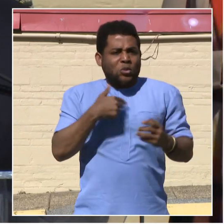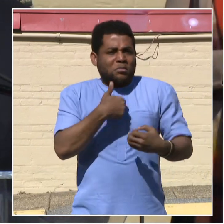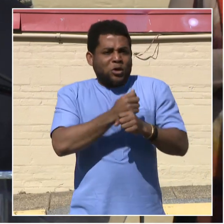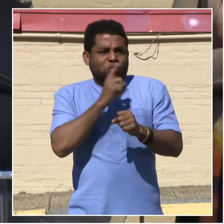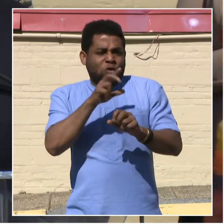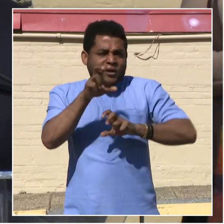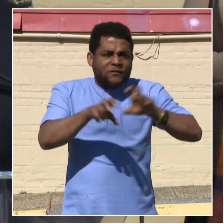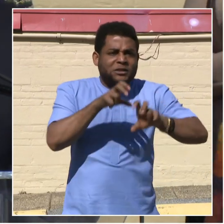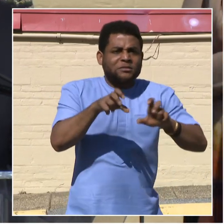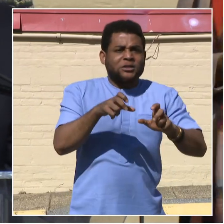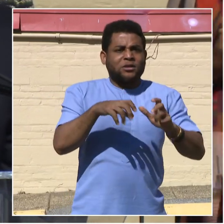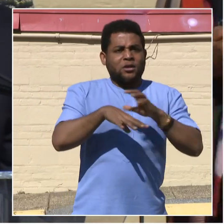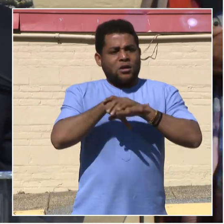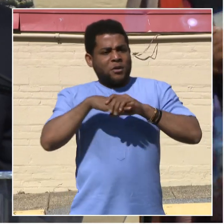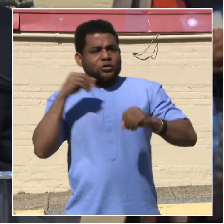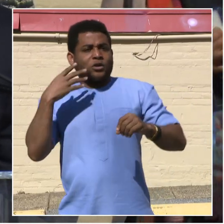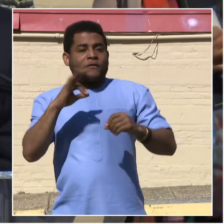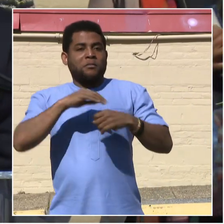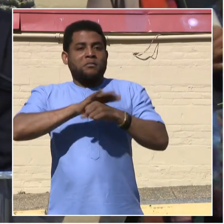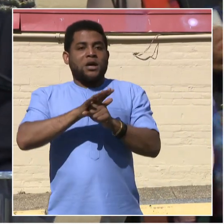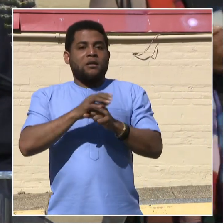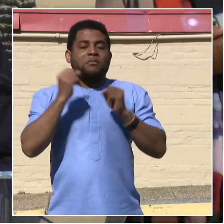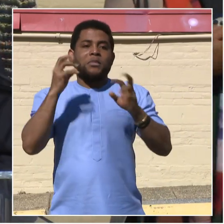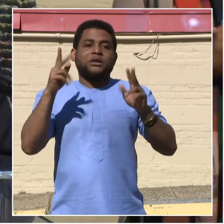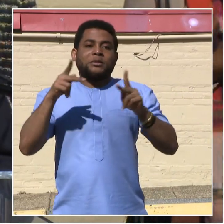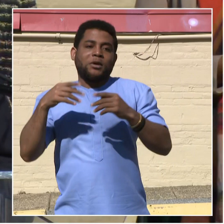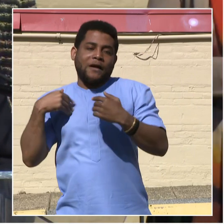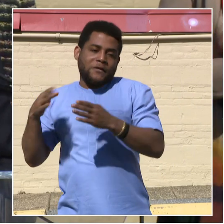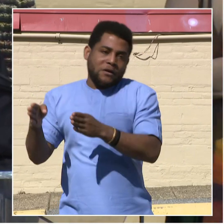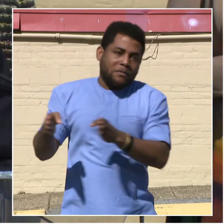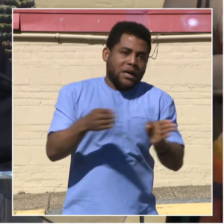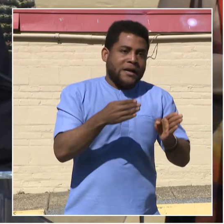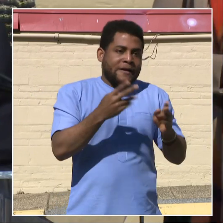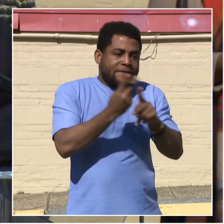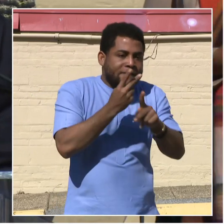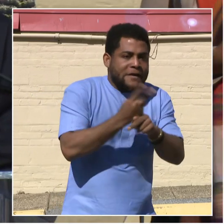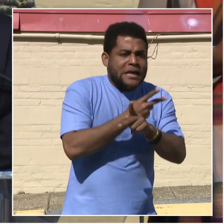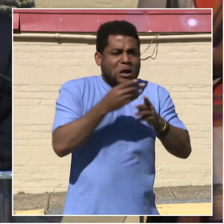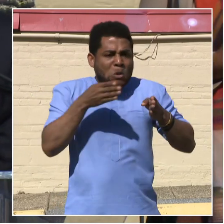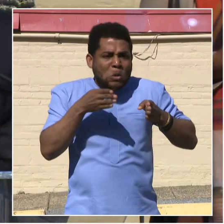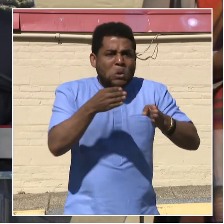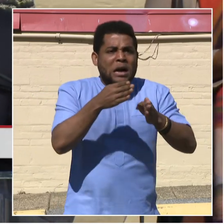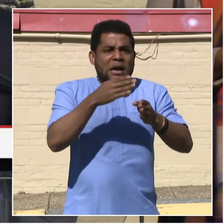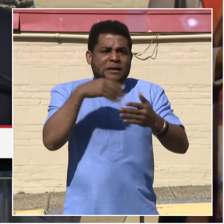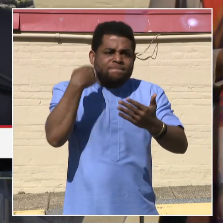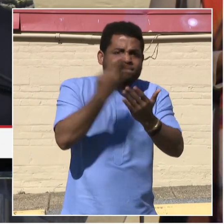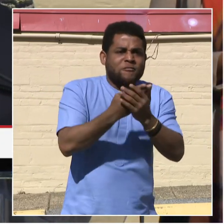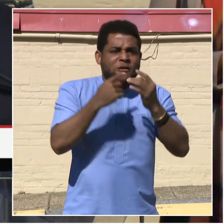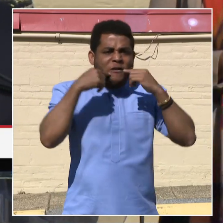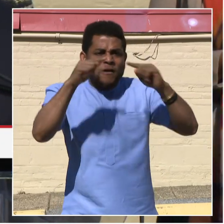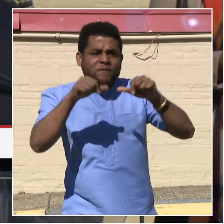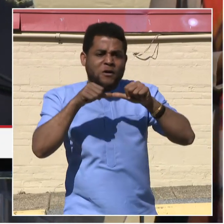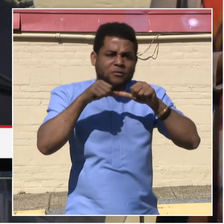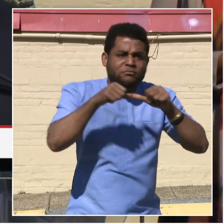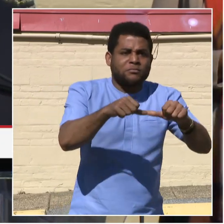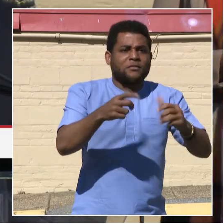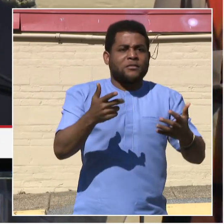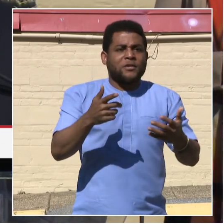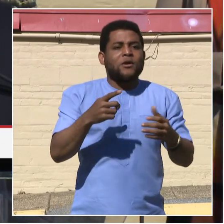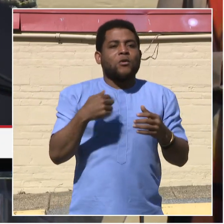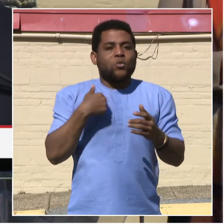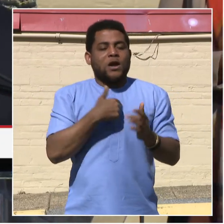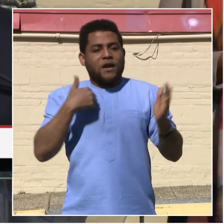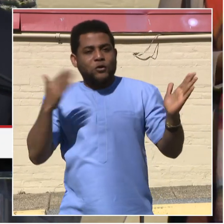out of the pandemic, we've all talked about pivots. Well, DEMPED, Mayor Bowser, we want to invest in that pivot. So we have the Small and Medium Growth